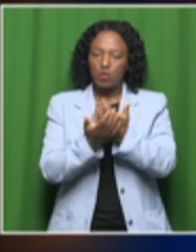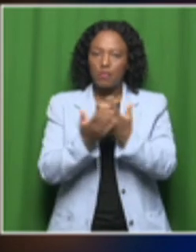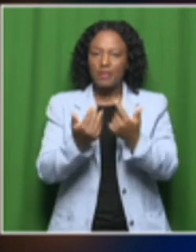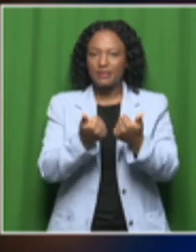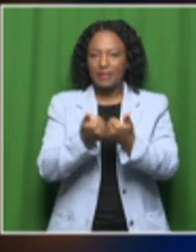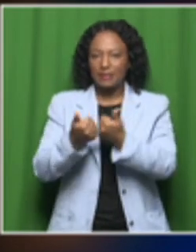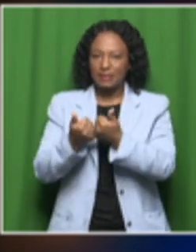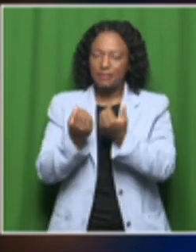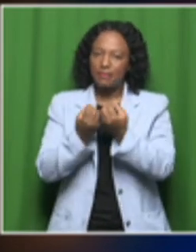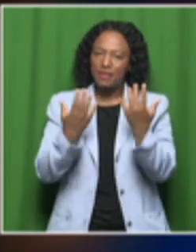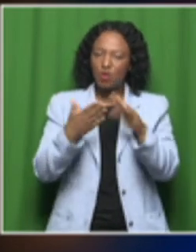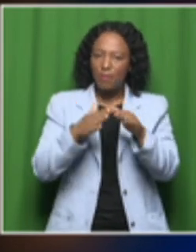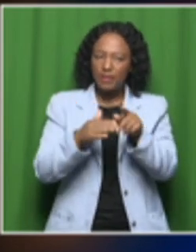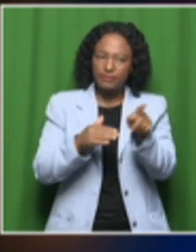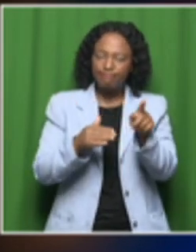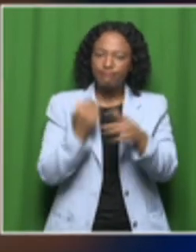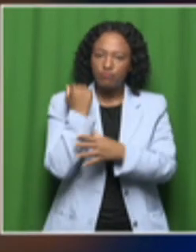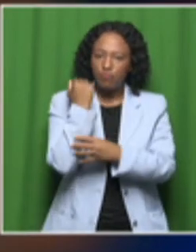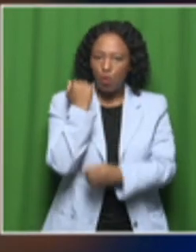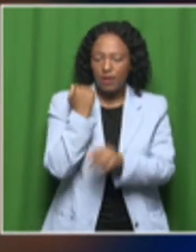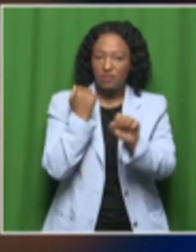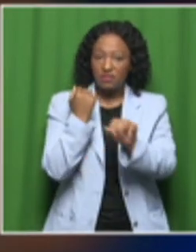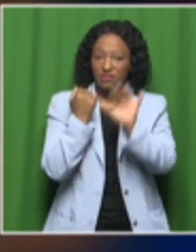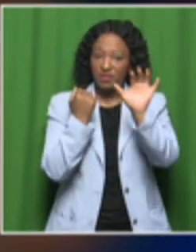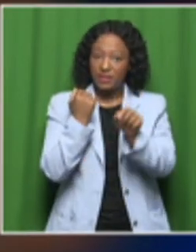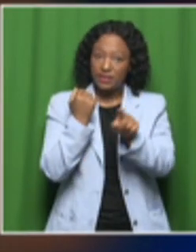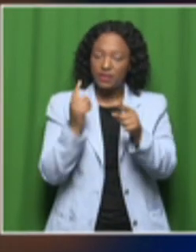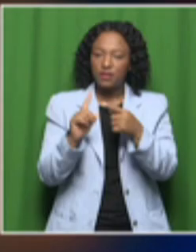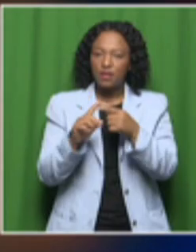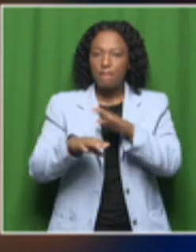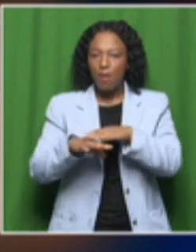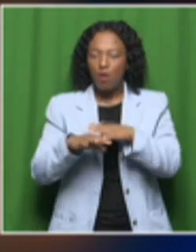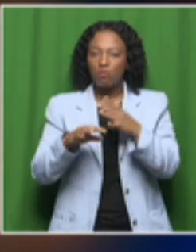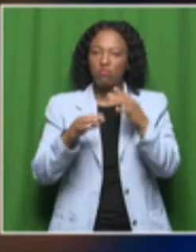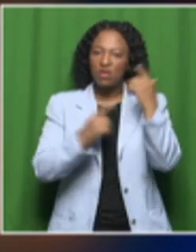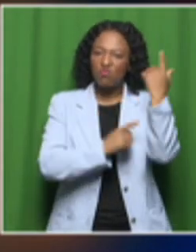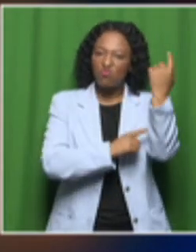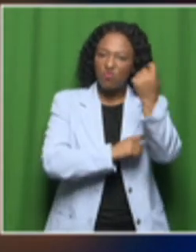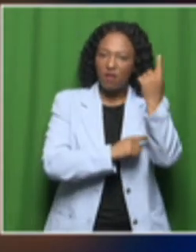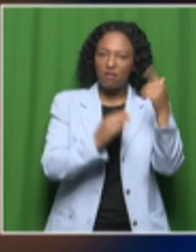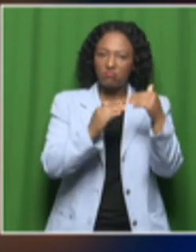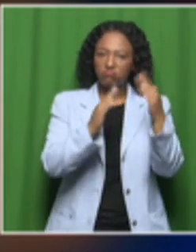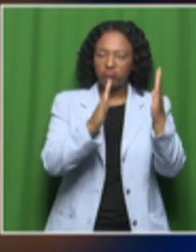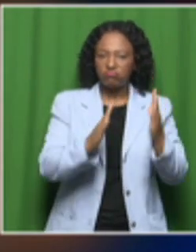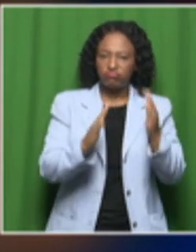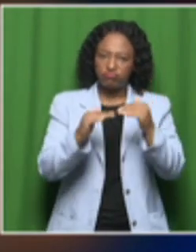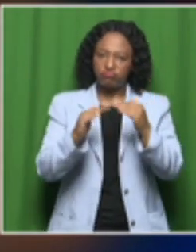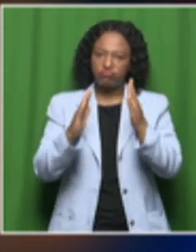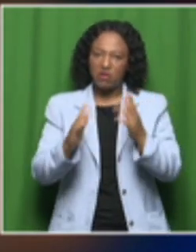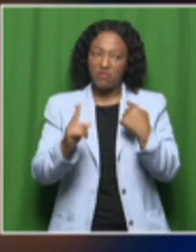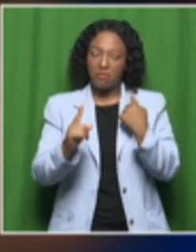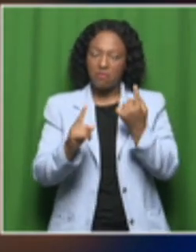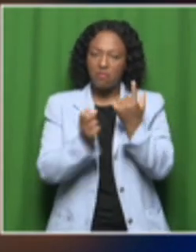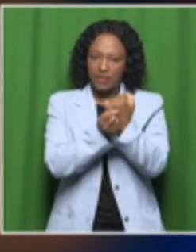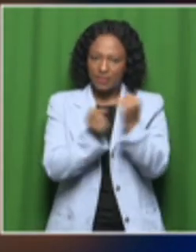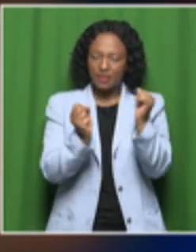faced by marginalised communities in South Africa, with an emphasis on the evolution of rural housing structures since the dawn of our democracy. His work